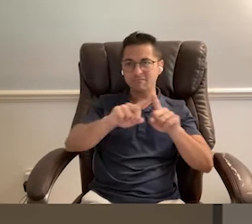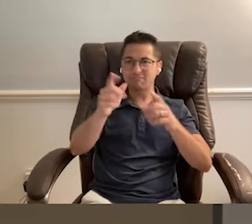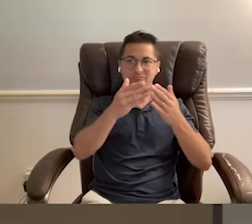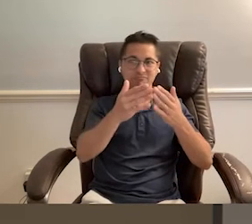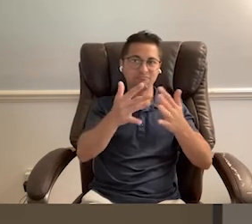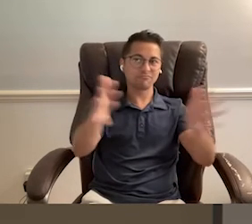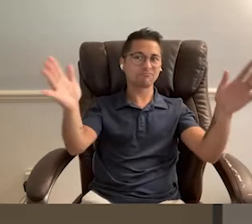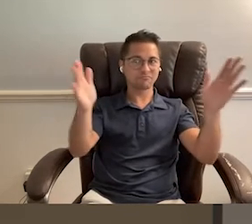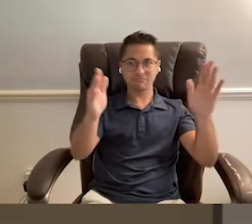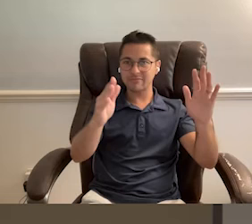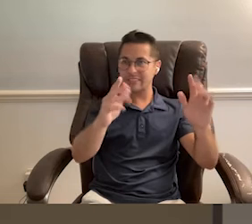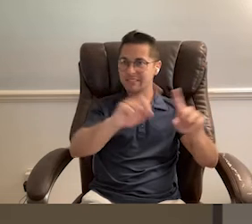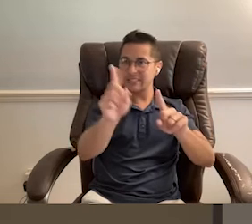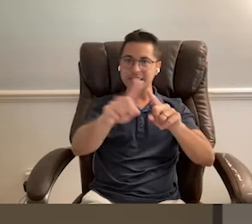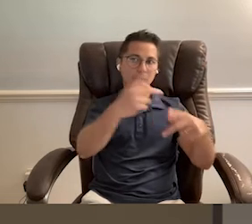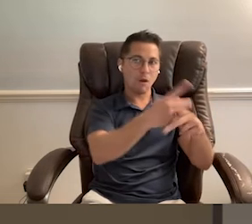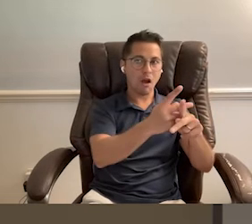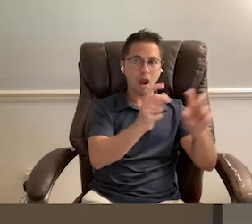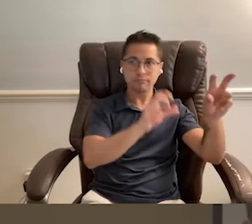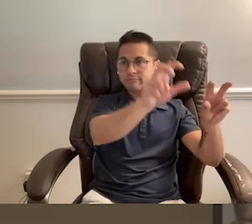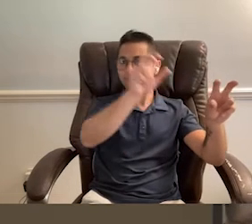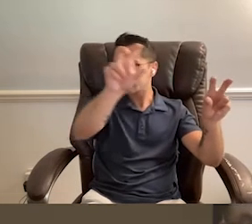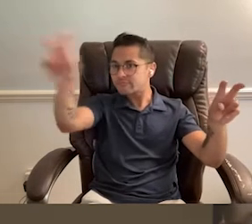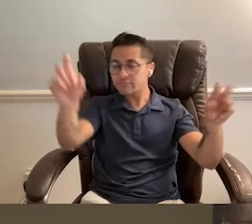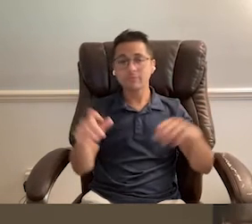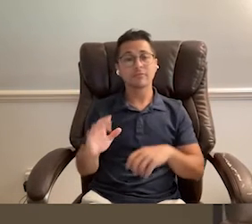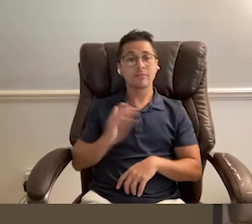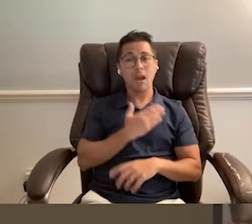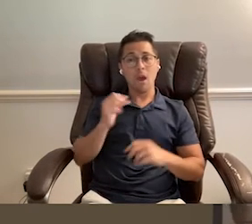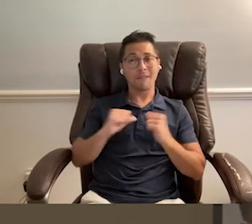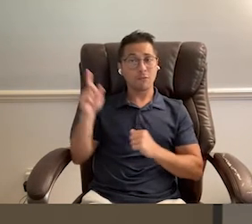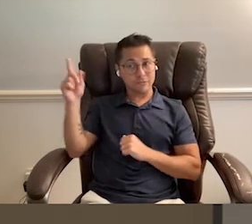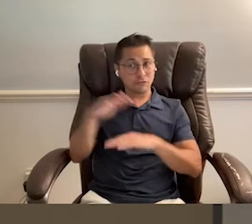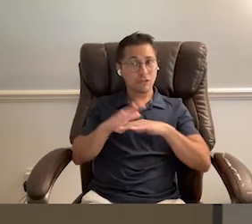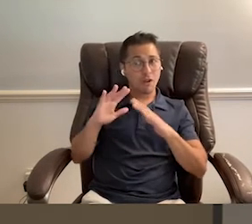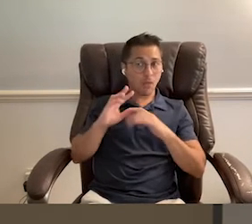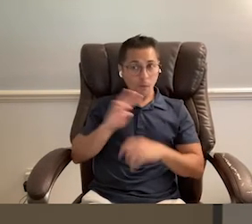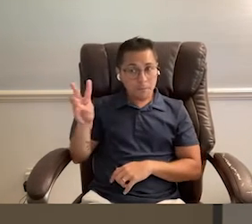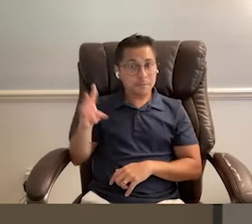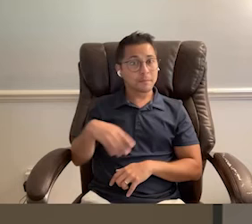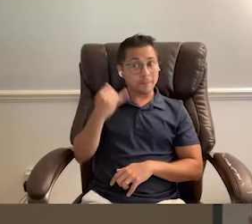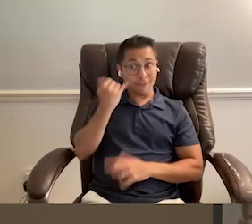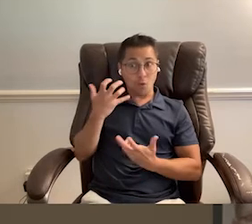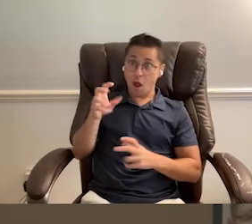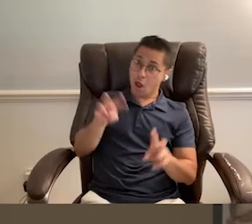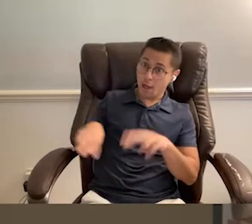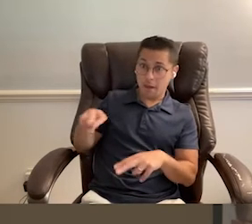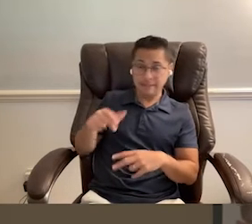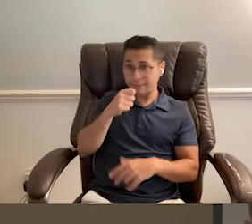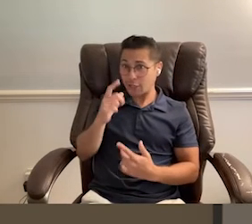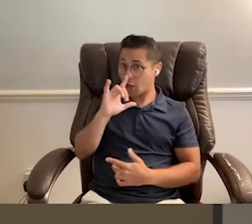products. Our performance is on our website. If you want to look at it, it doesn't look pretty right now. I'm not gonna